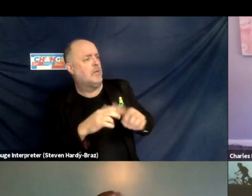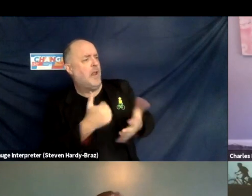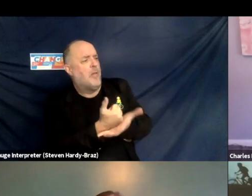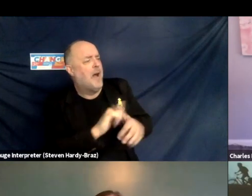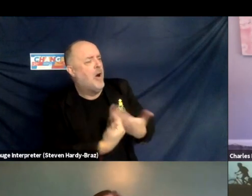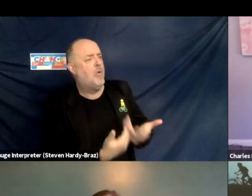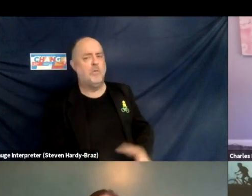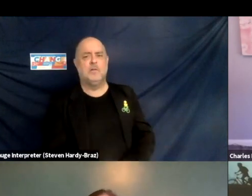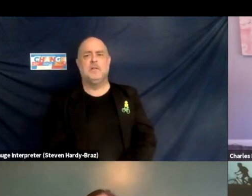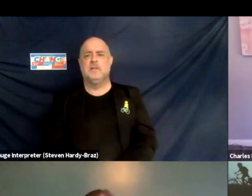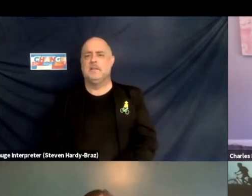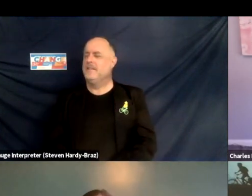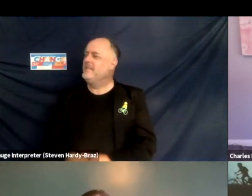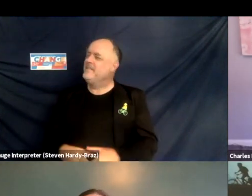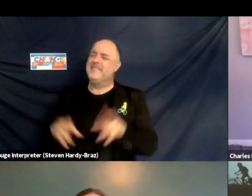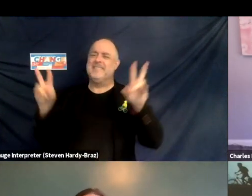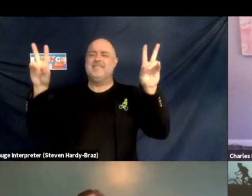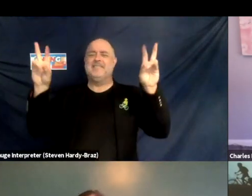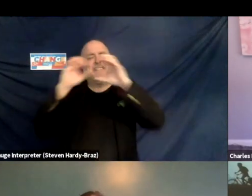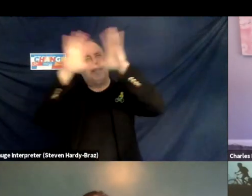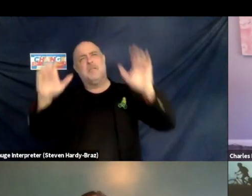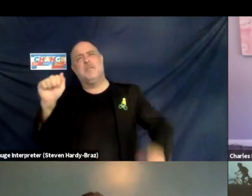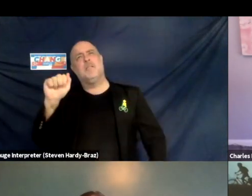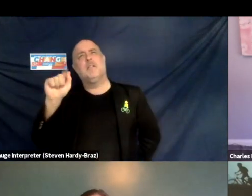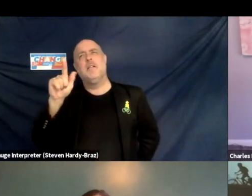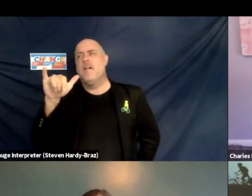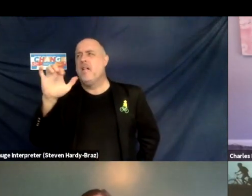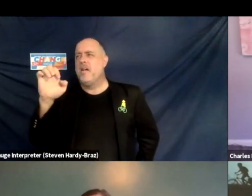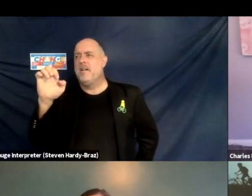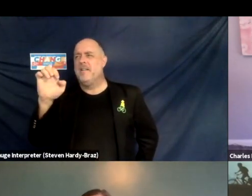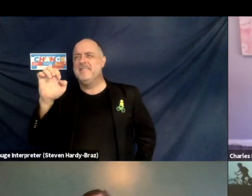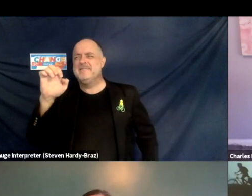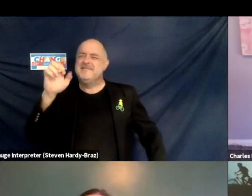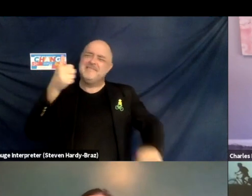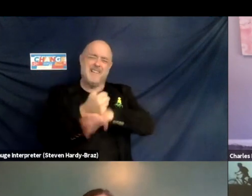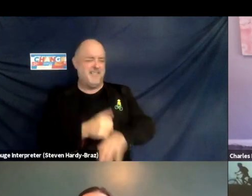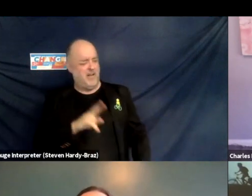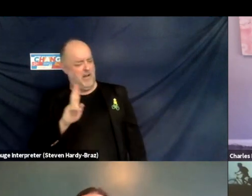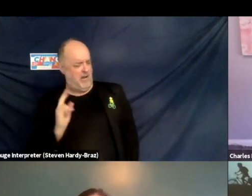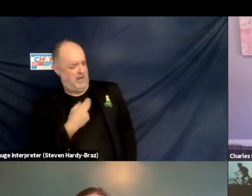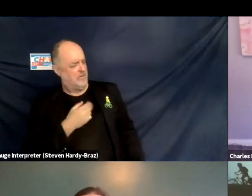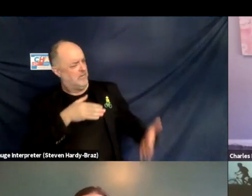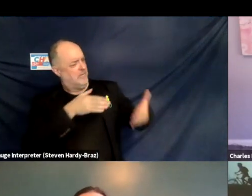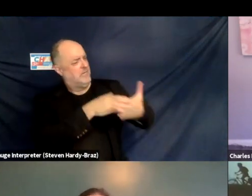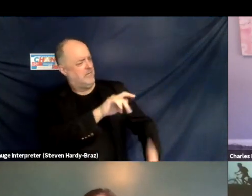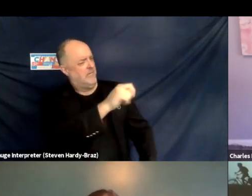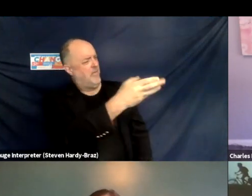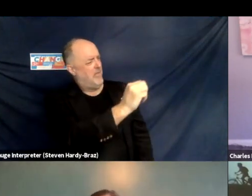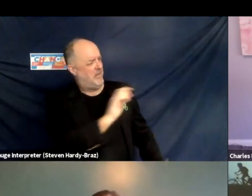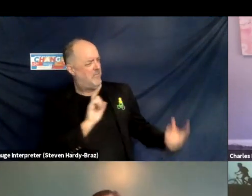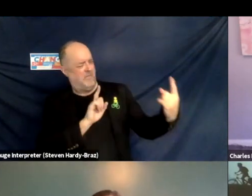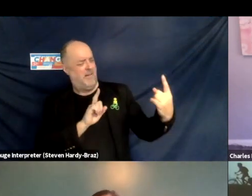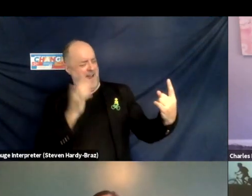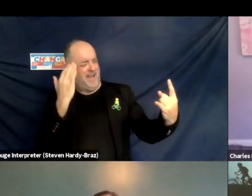often struggle with the concept of ally, because I feel like it emphasizes an us versus them. And I know the goal of it is exactly the